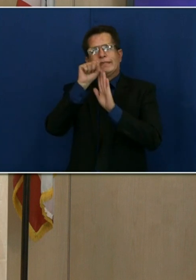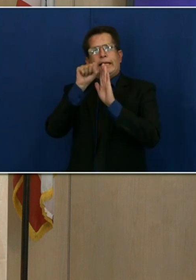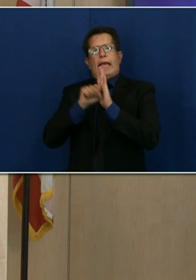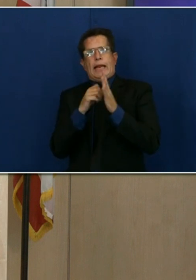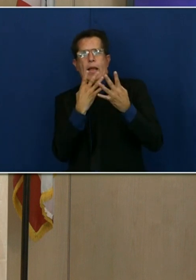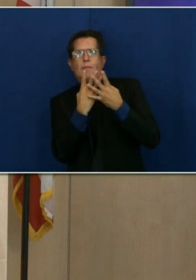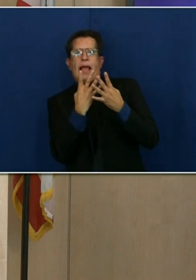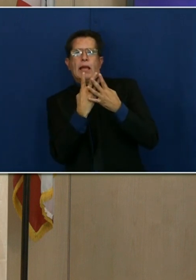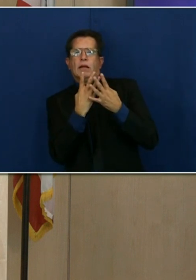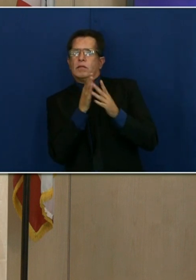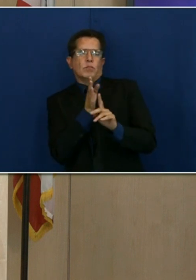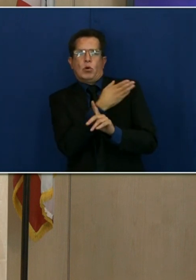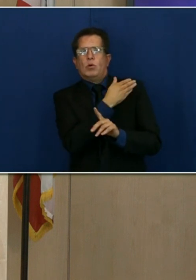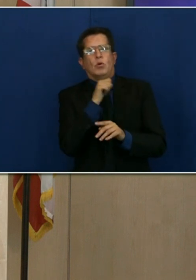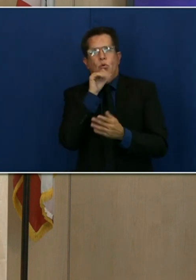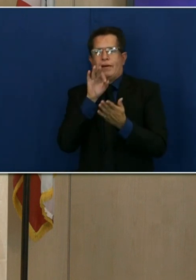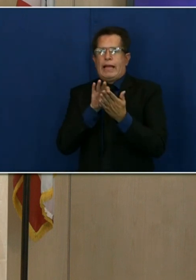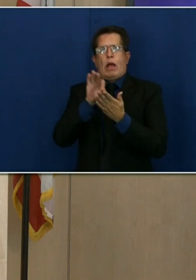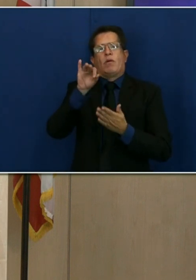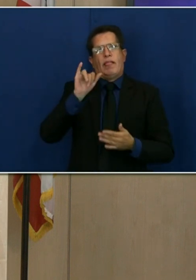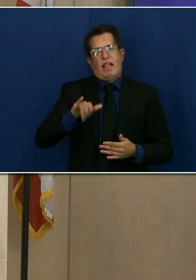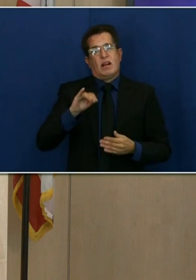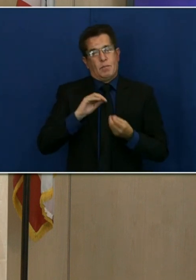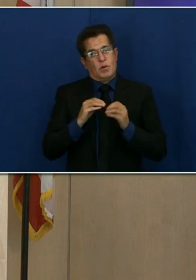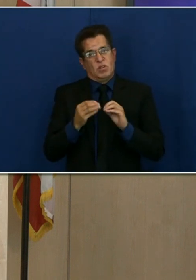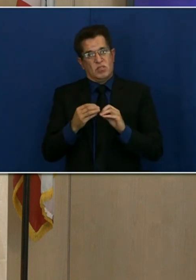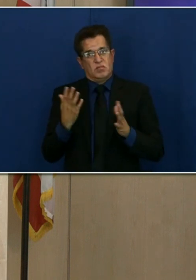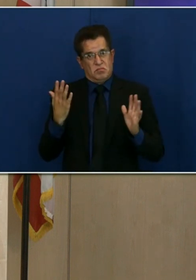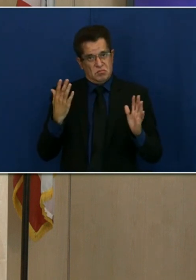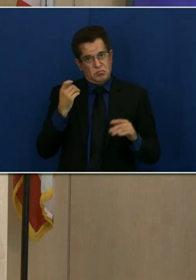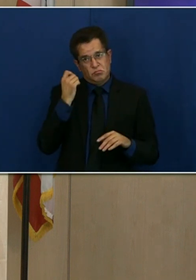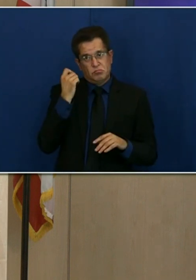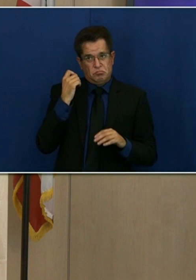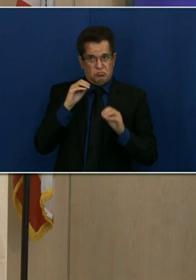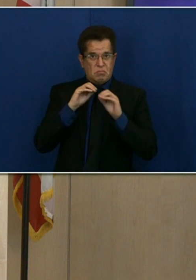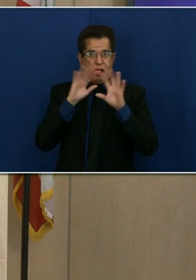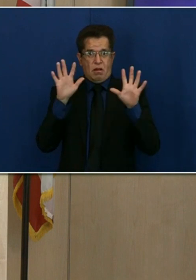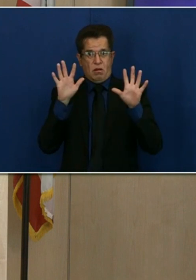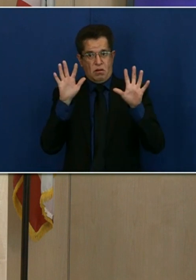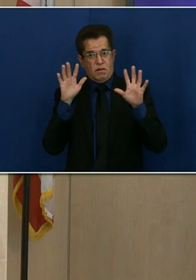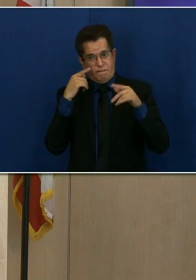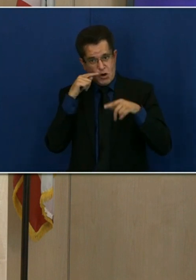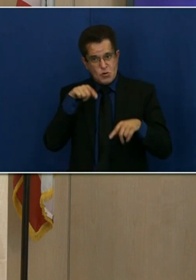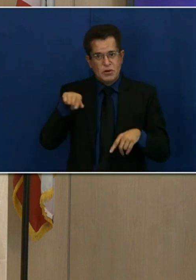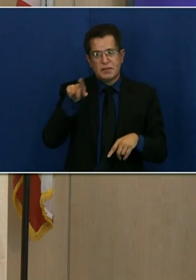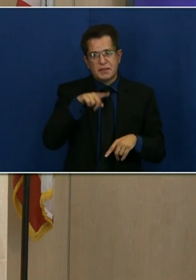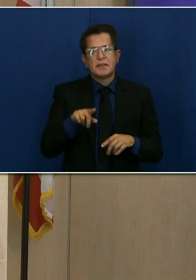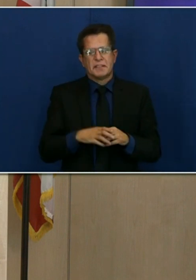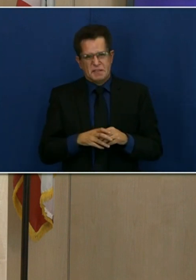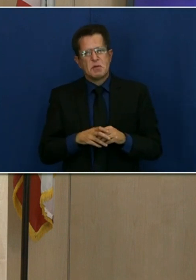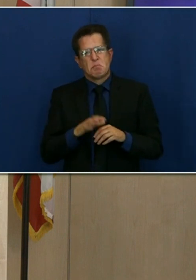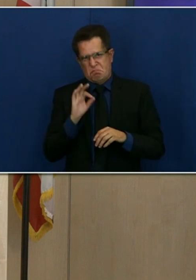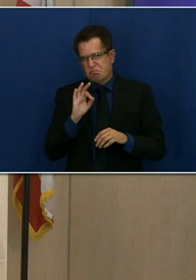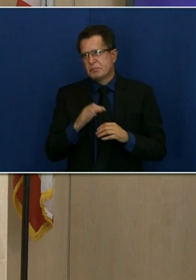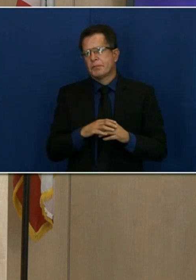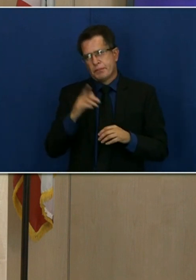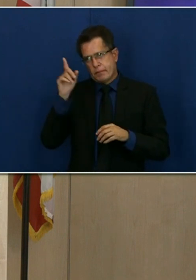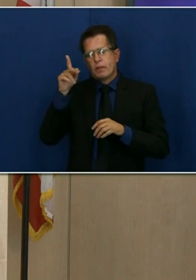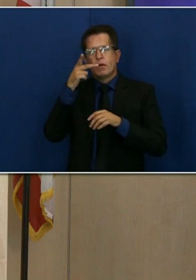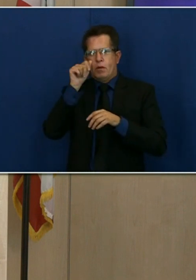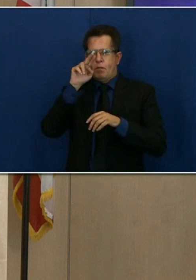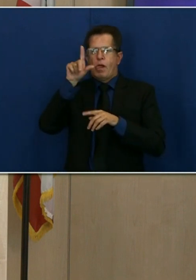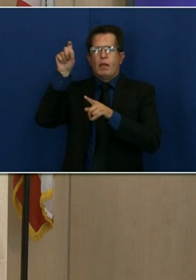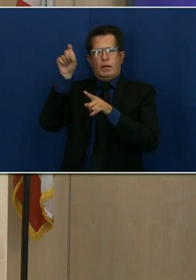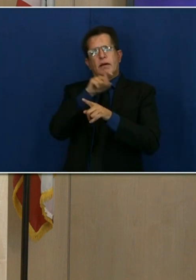cases. Does that make things more clear for you? I think so. Thank you. And I also wanted to ask